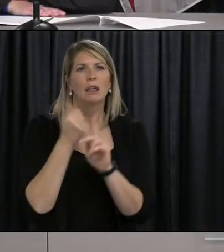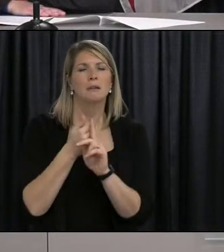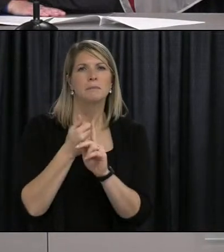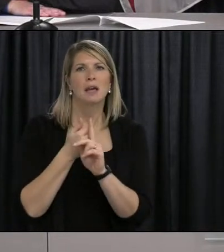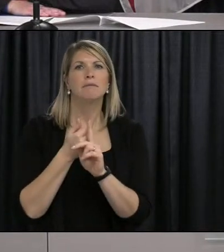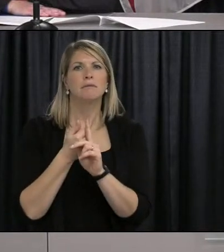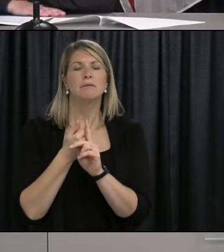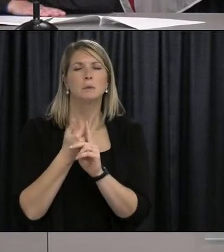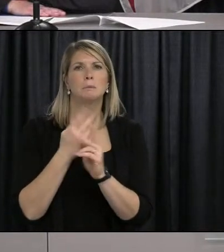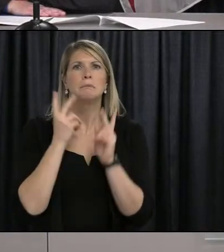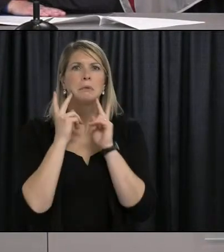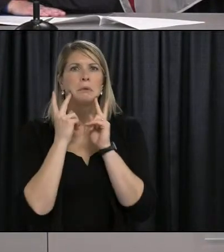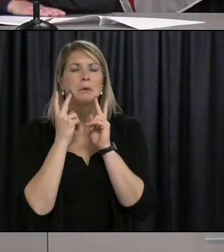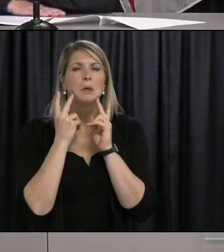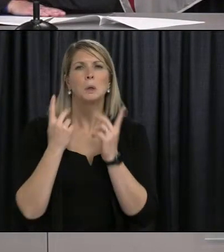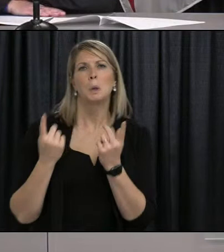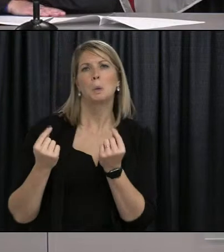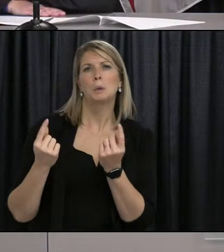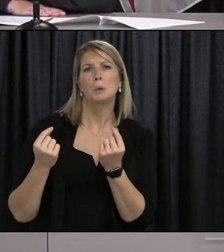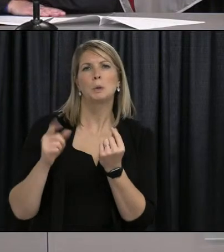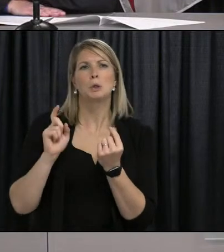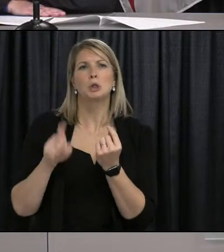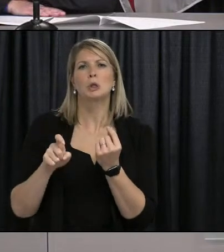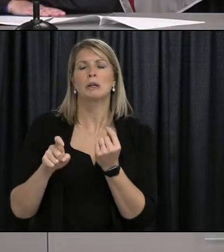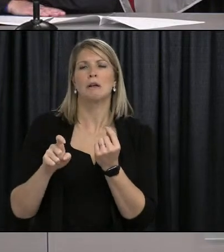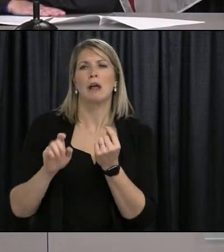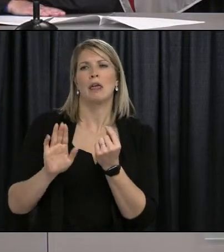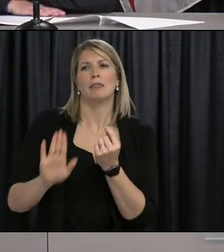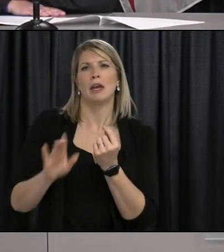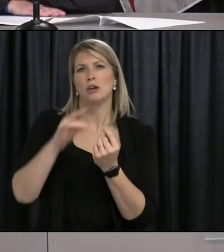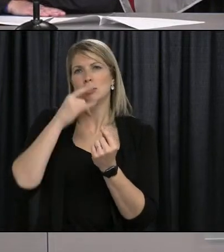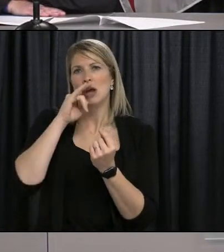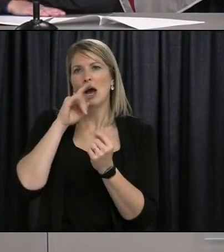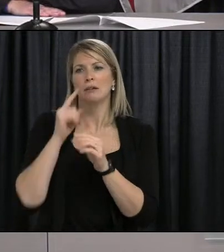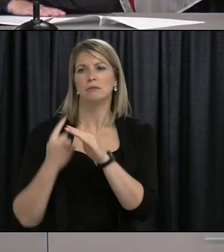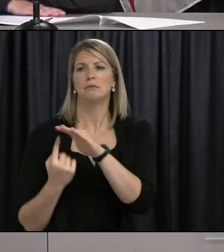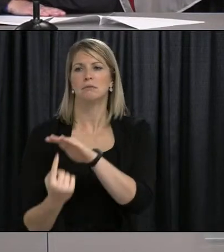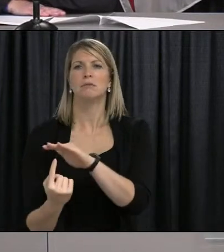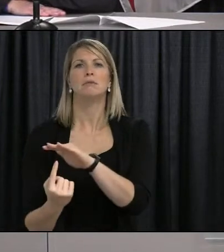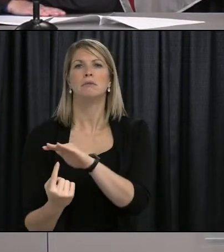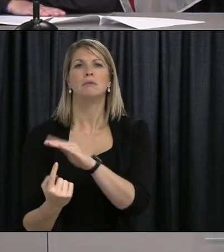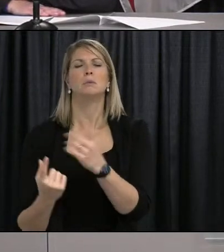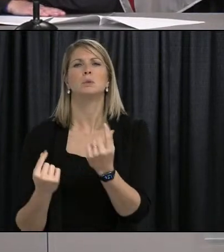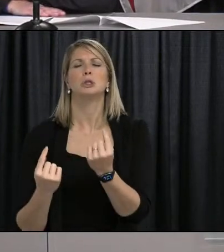positive for the virus? What kind of isolation measures should they set up at home? Those kinds